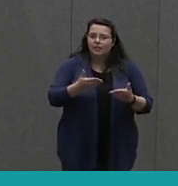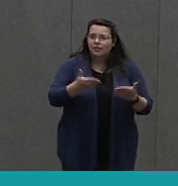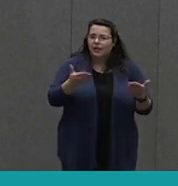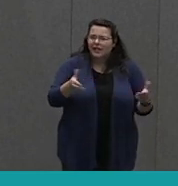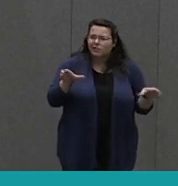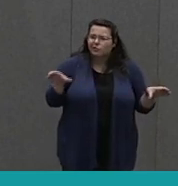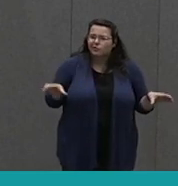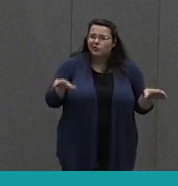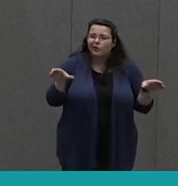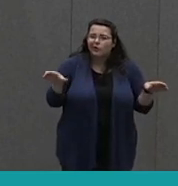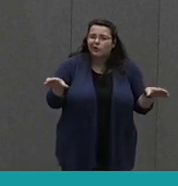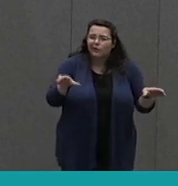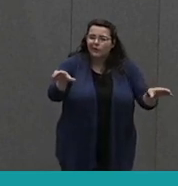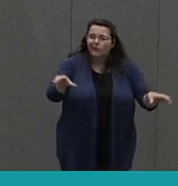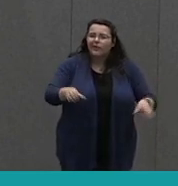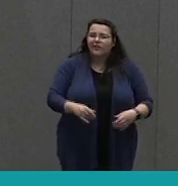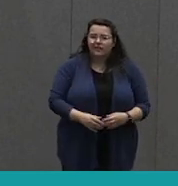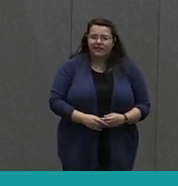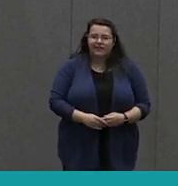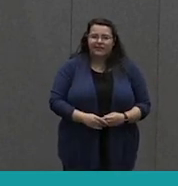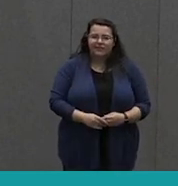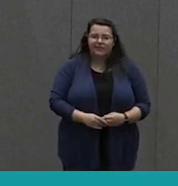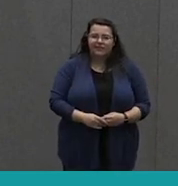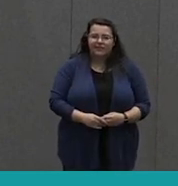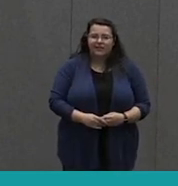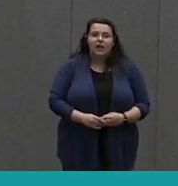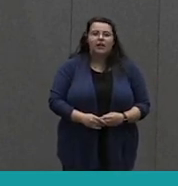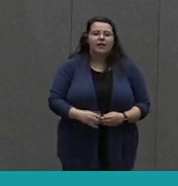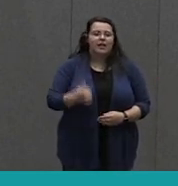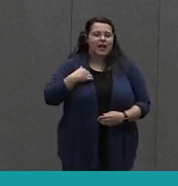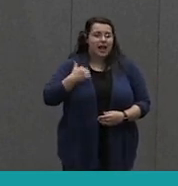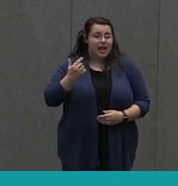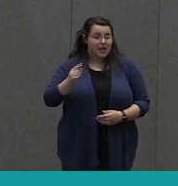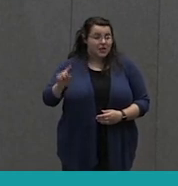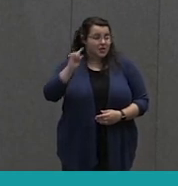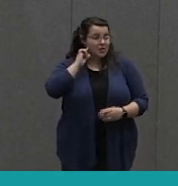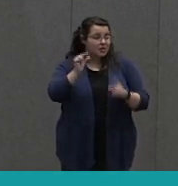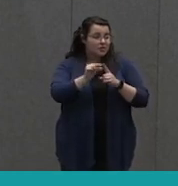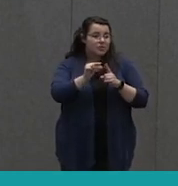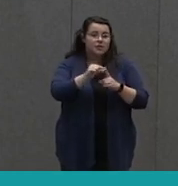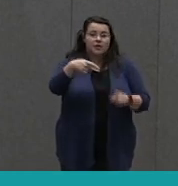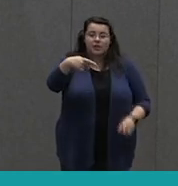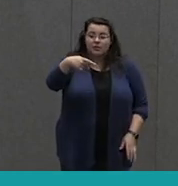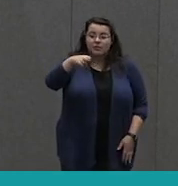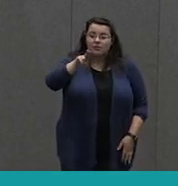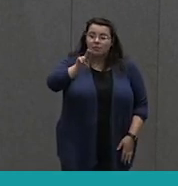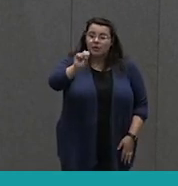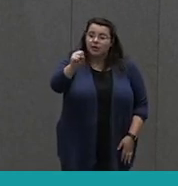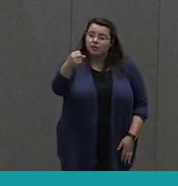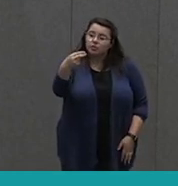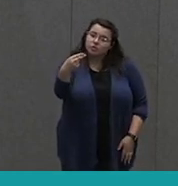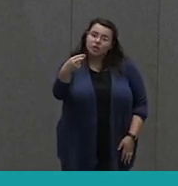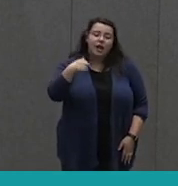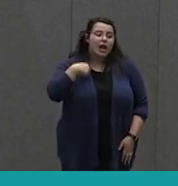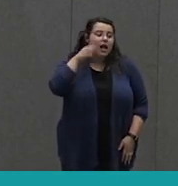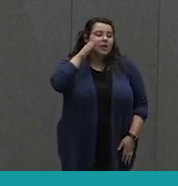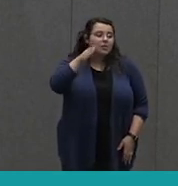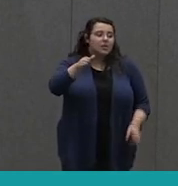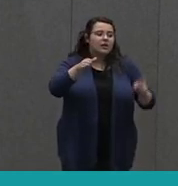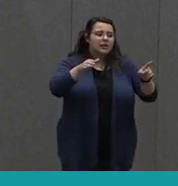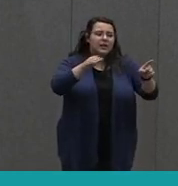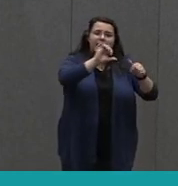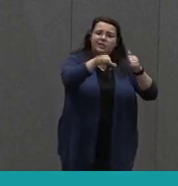guys can listen carefully first for the words that show action. Remember, that's like something you do,